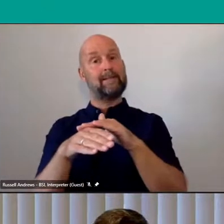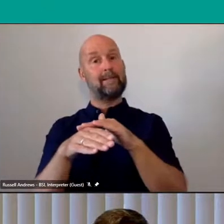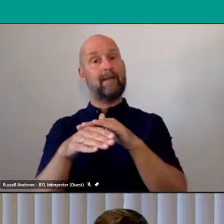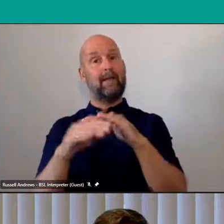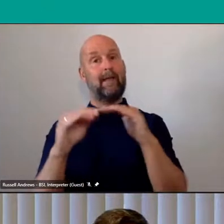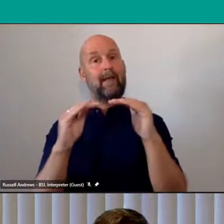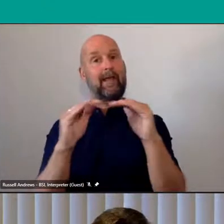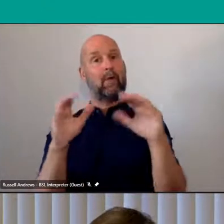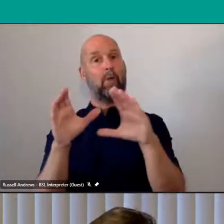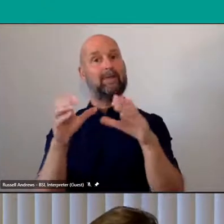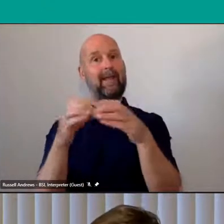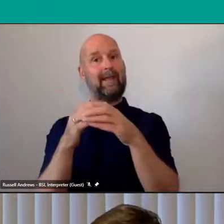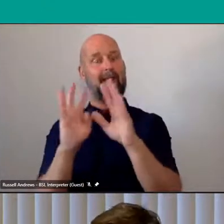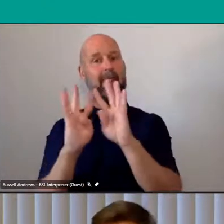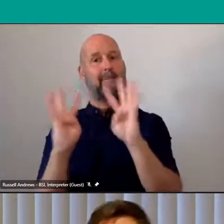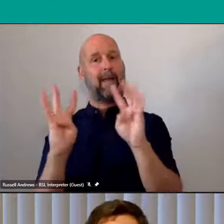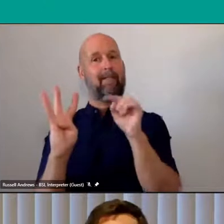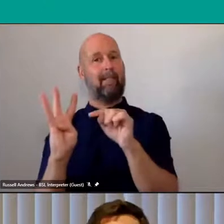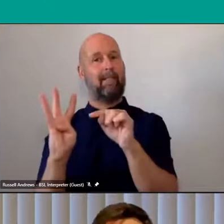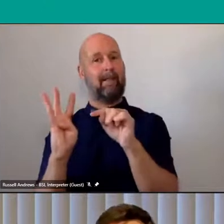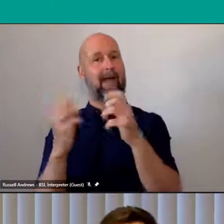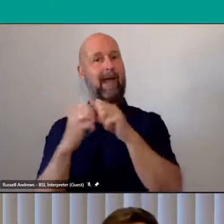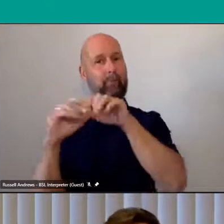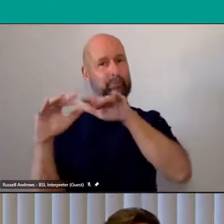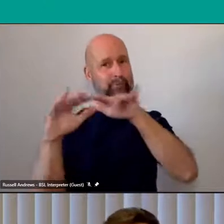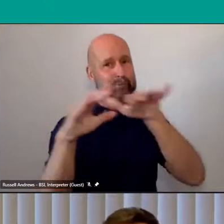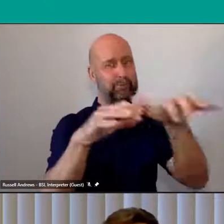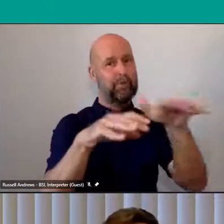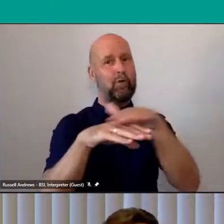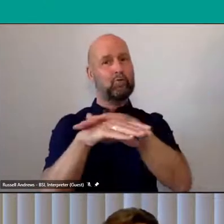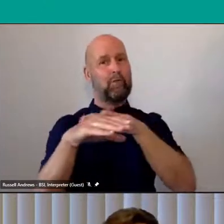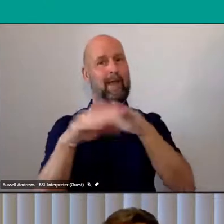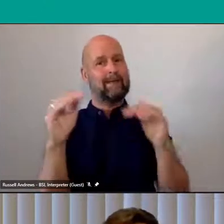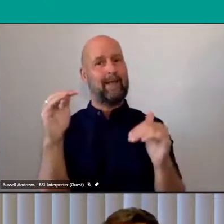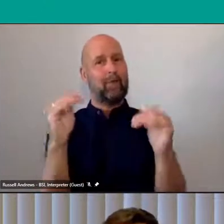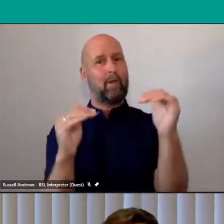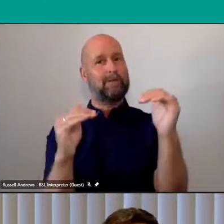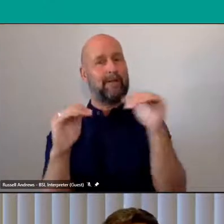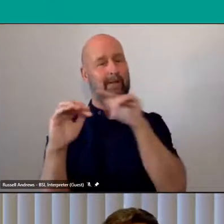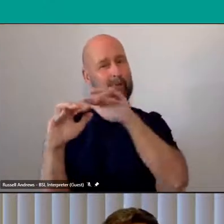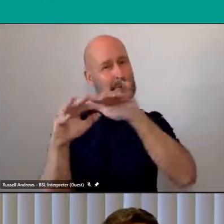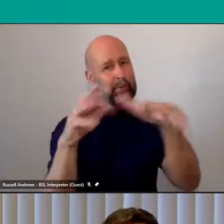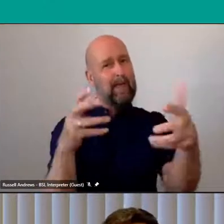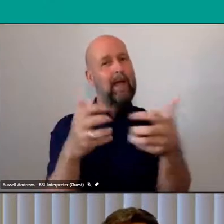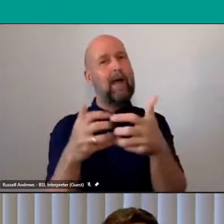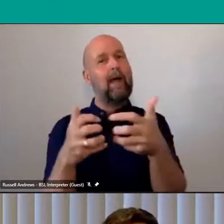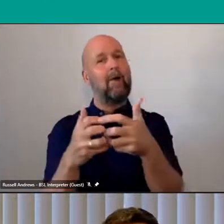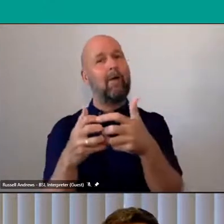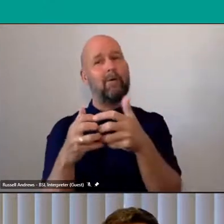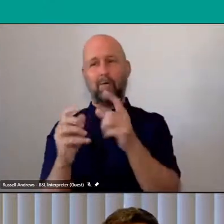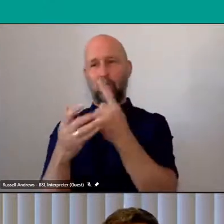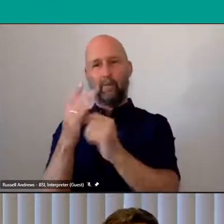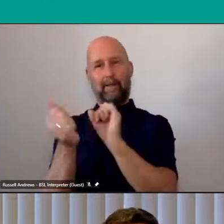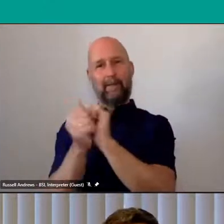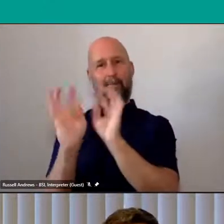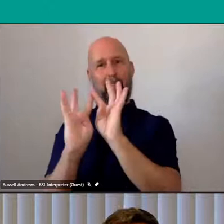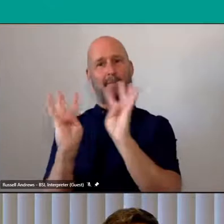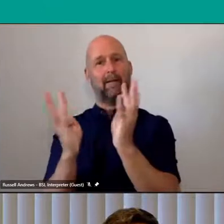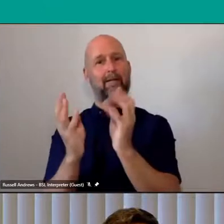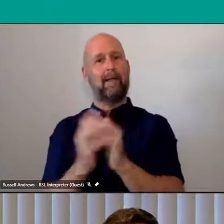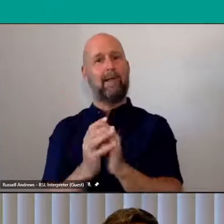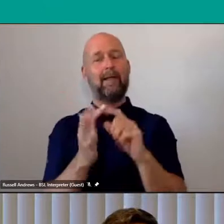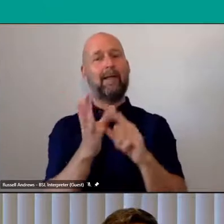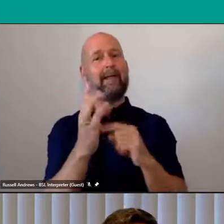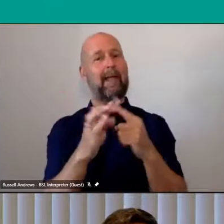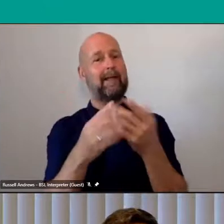race equality panel, and that it goes beyond the boundaries of that panel? So that, I think that might be a question for